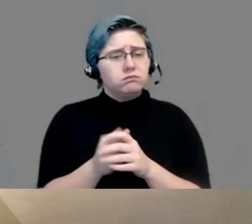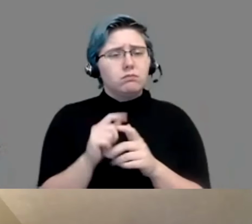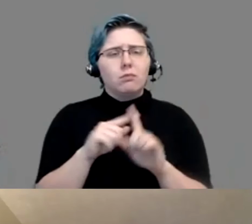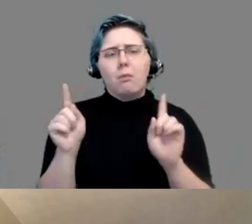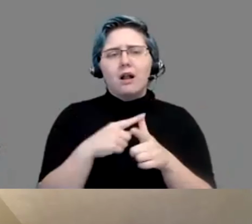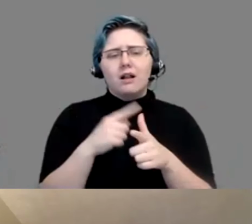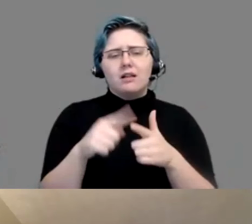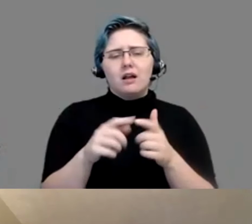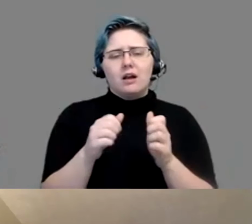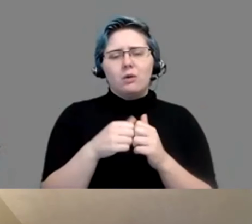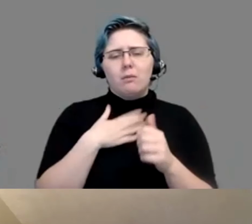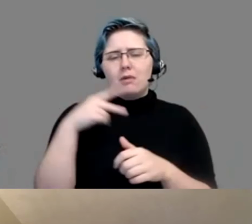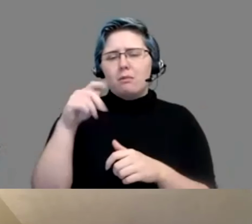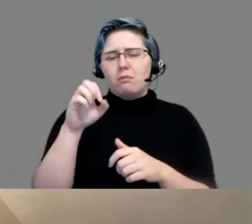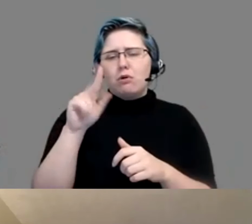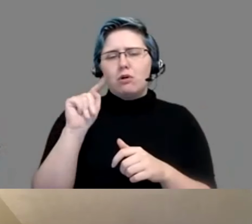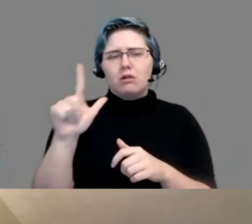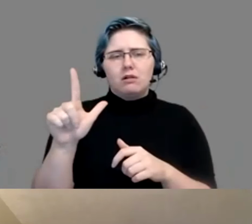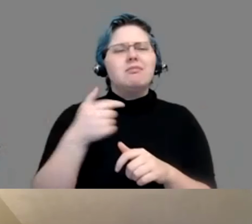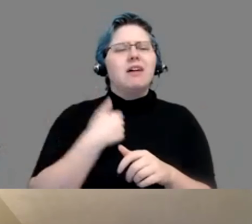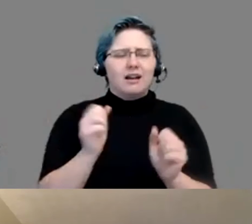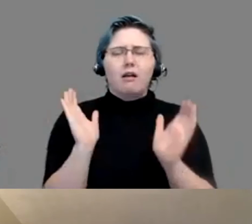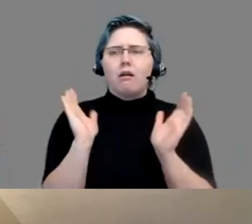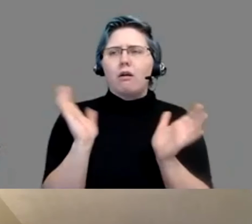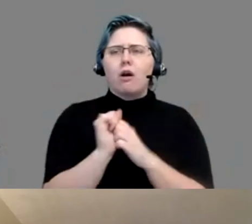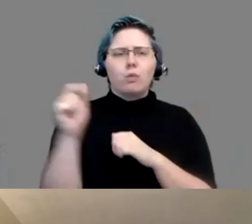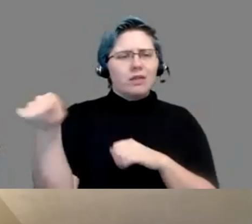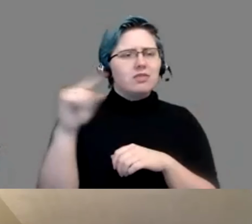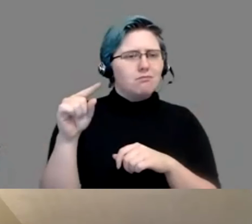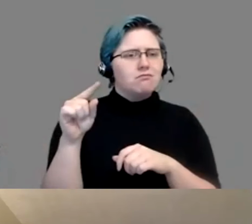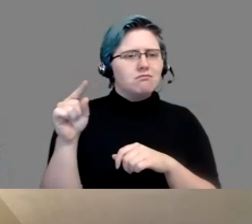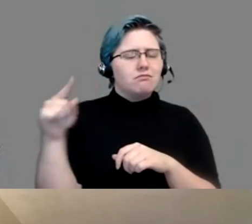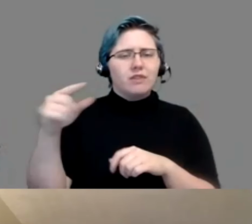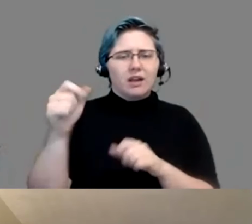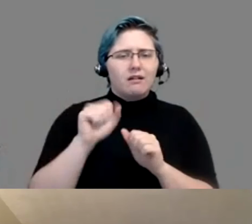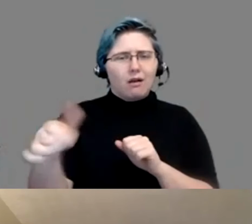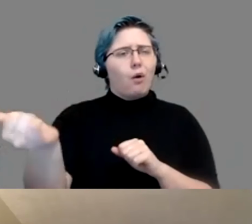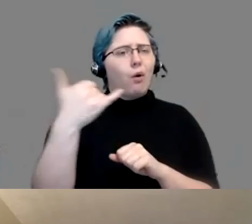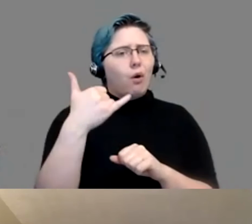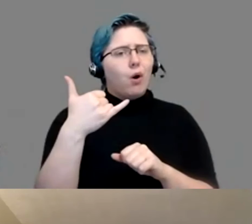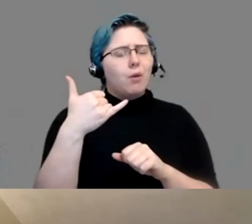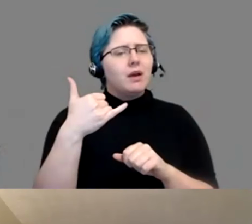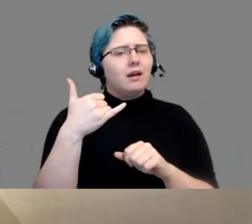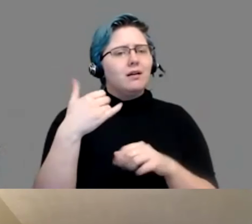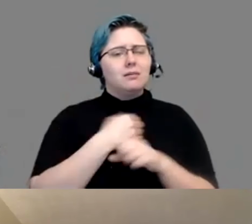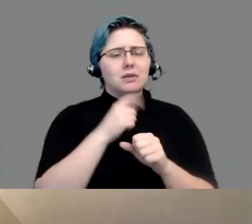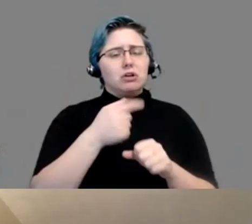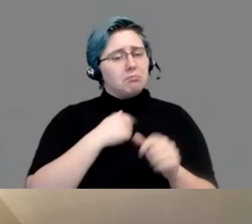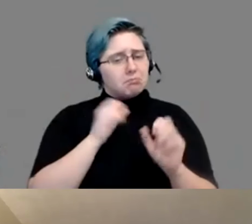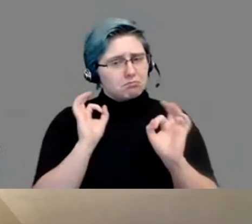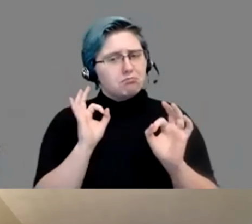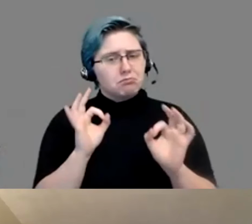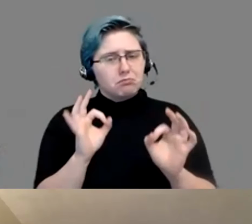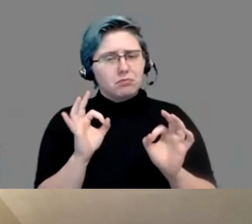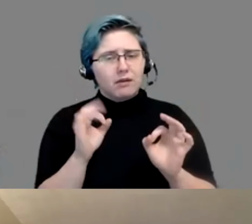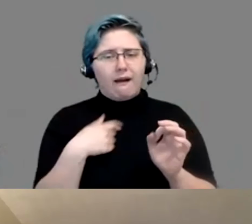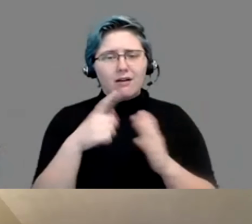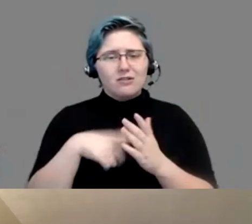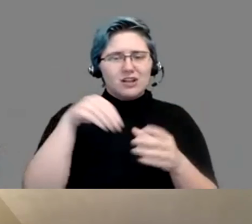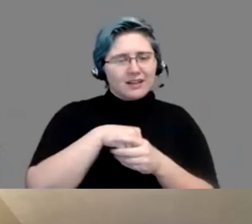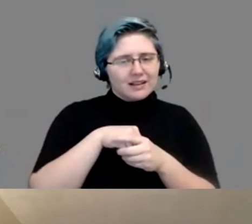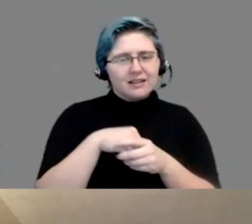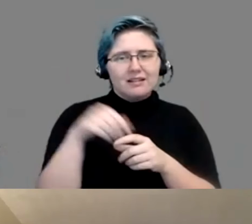with my portal, I can talk to them and they can call me on there to see if I'm okay. And I check in, and